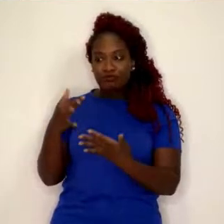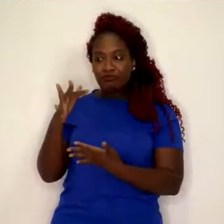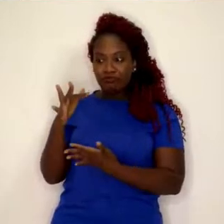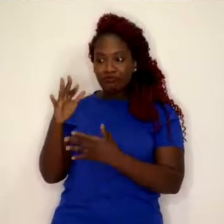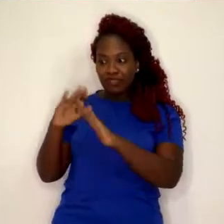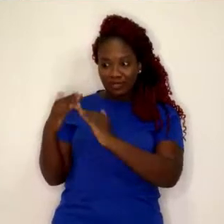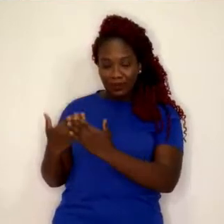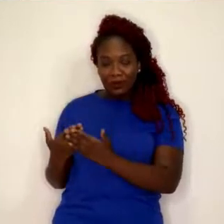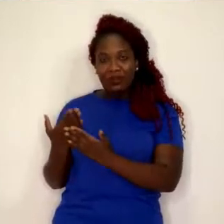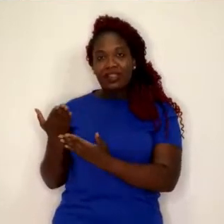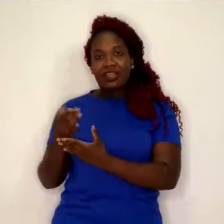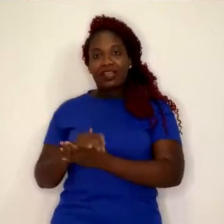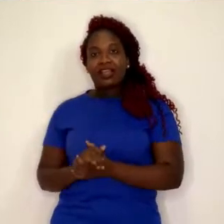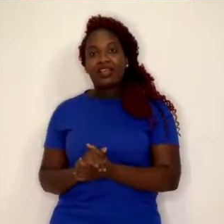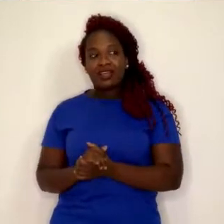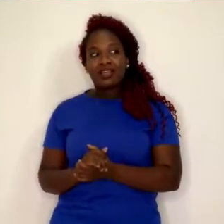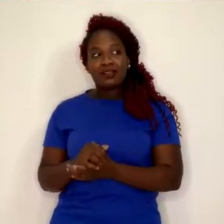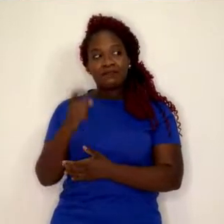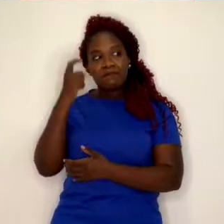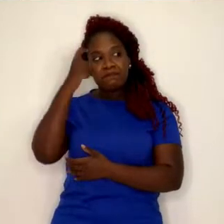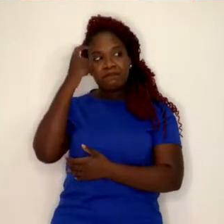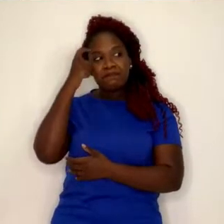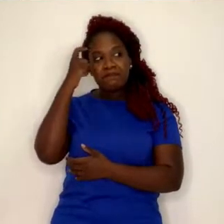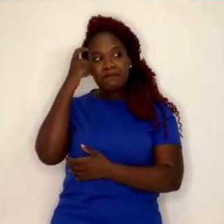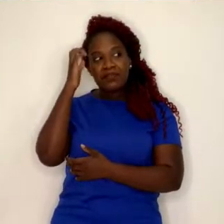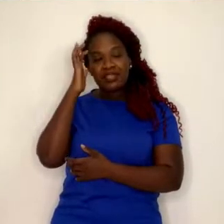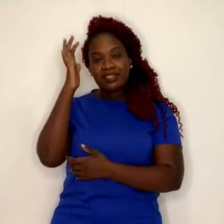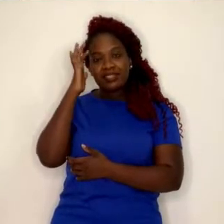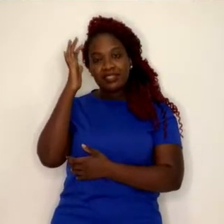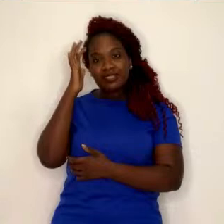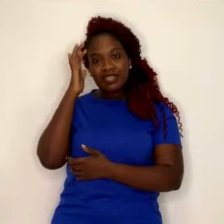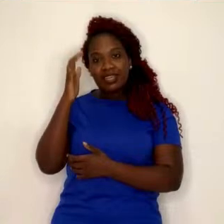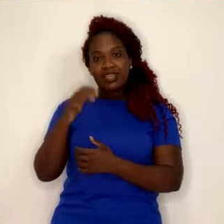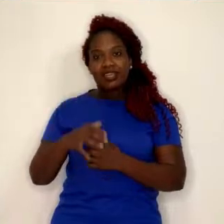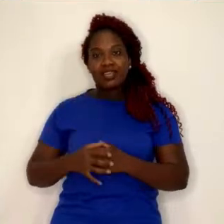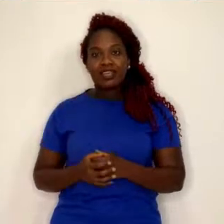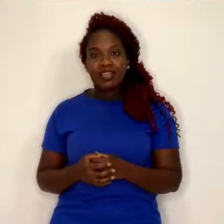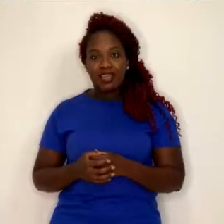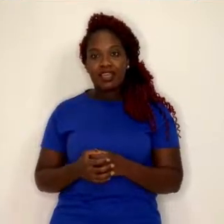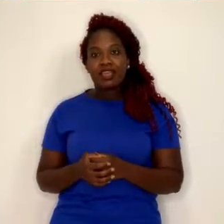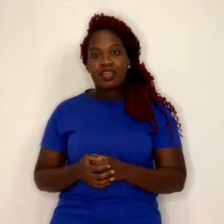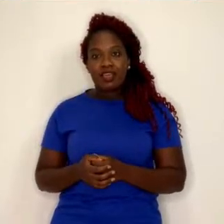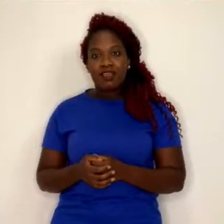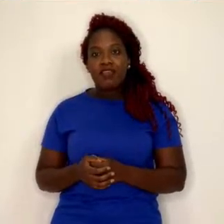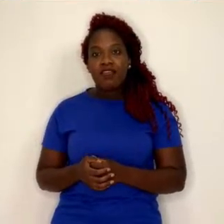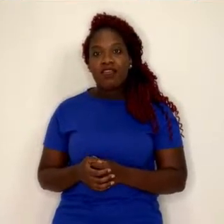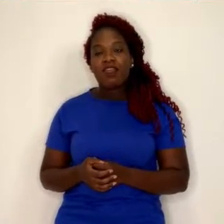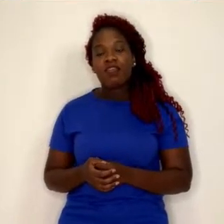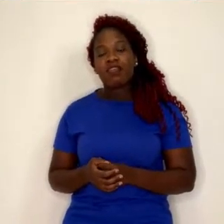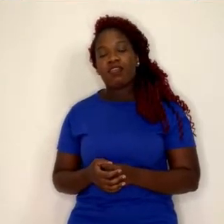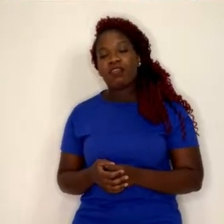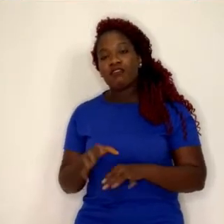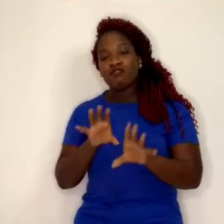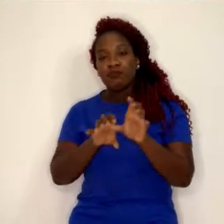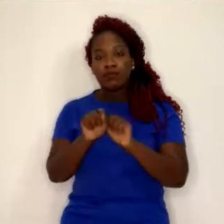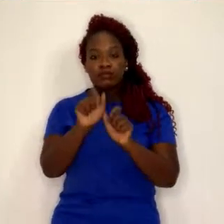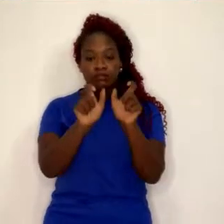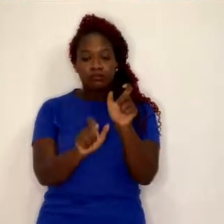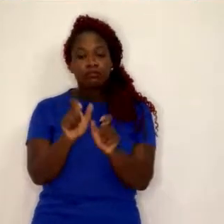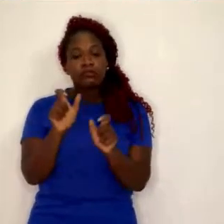introducing what it means to have a school such as the Florestan Fernandes school in order